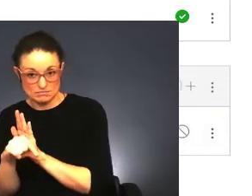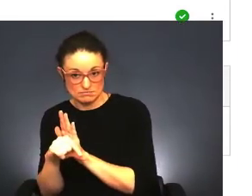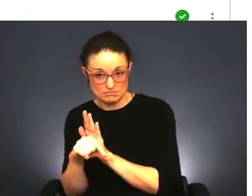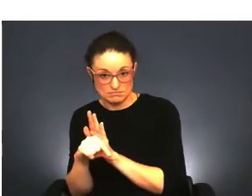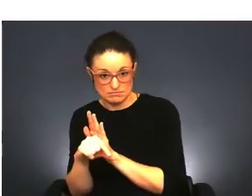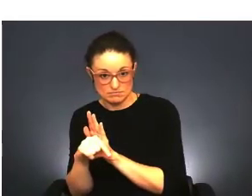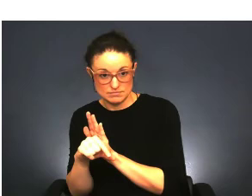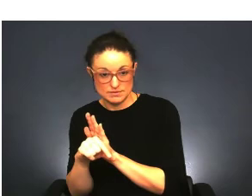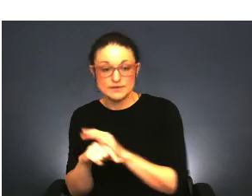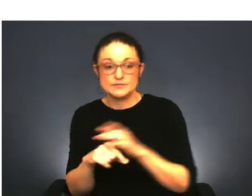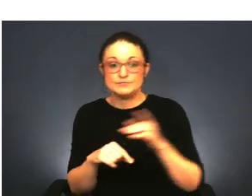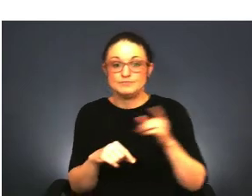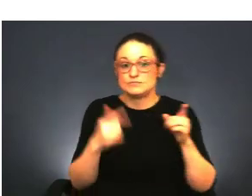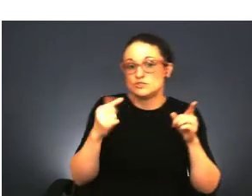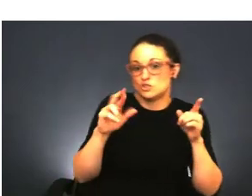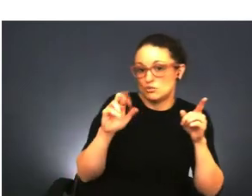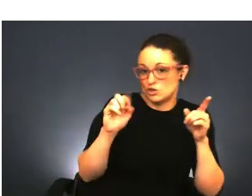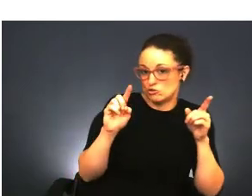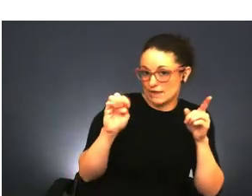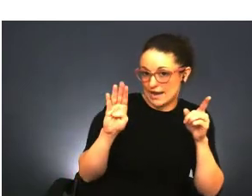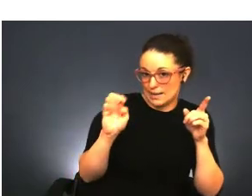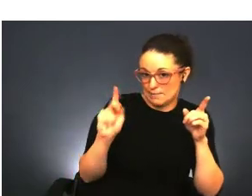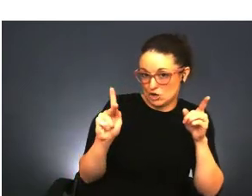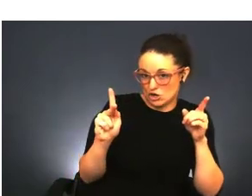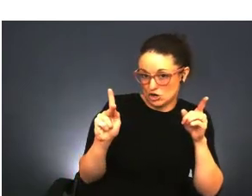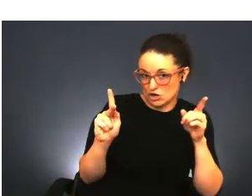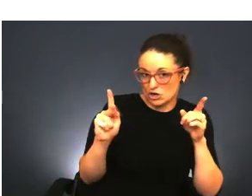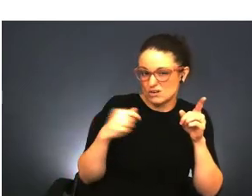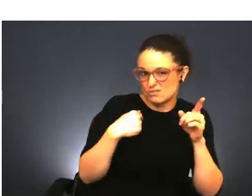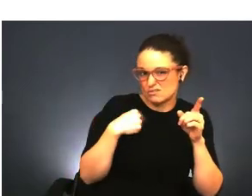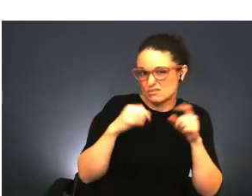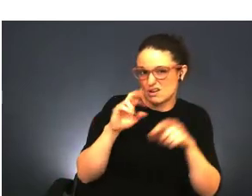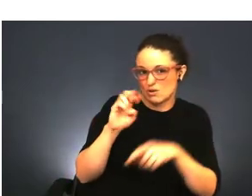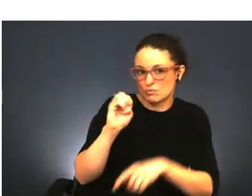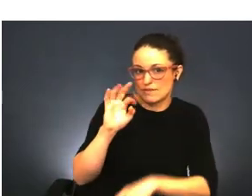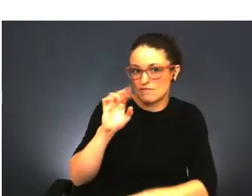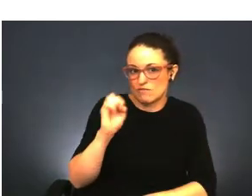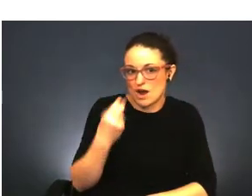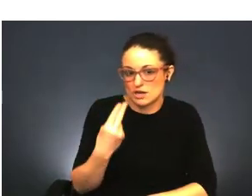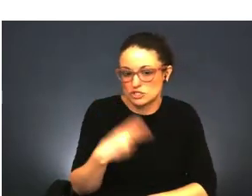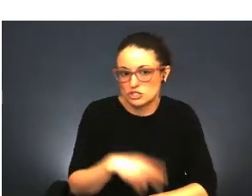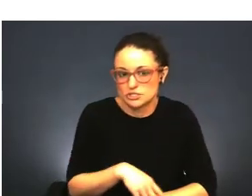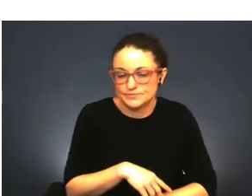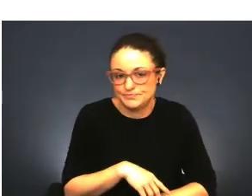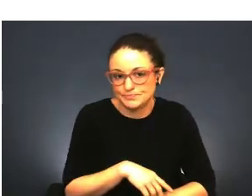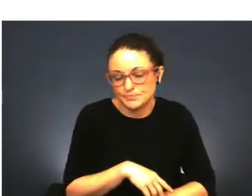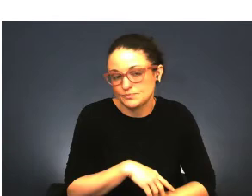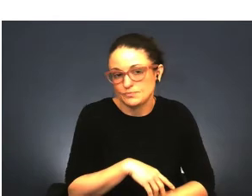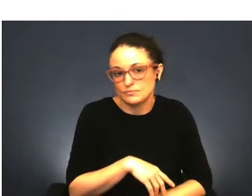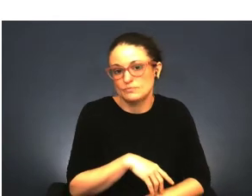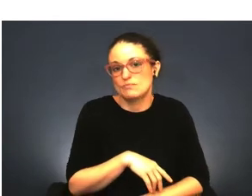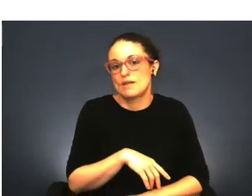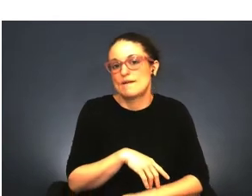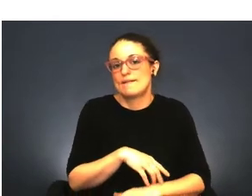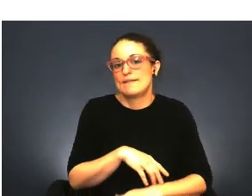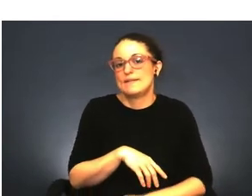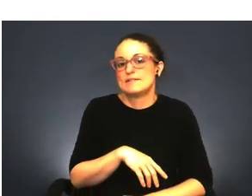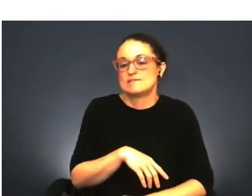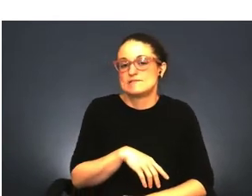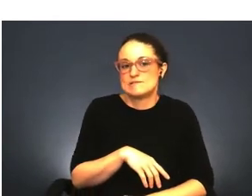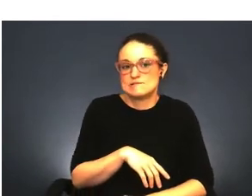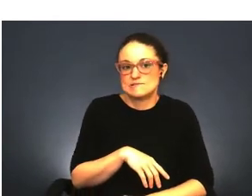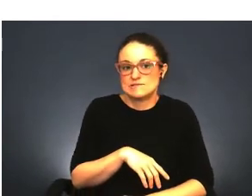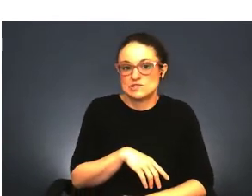the grade book, I will refresh it, and we have Kathy Cassidy has done